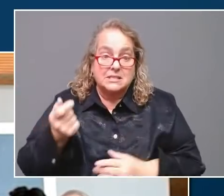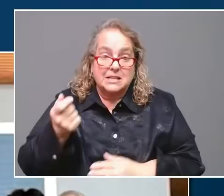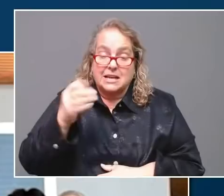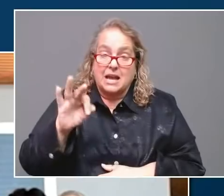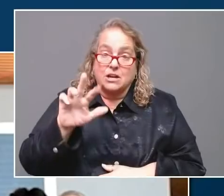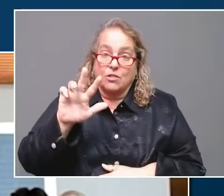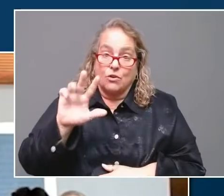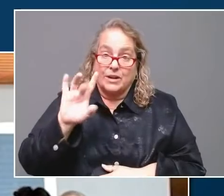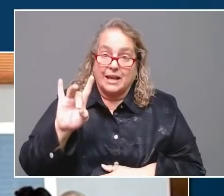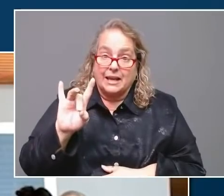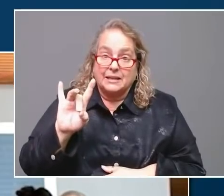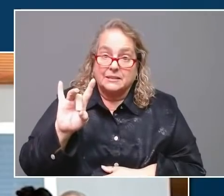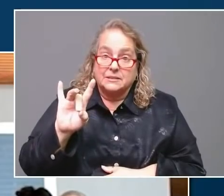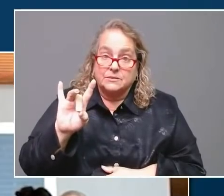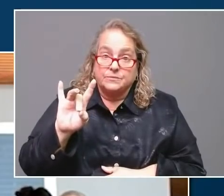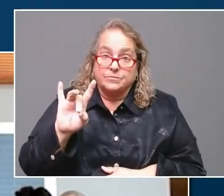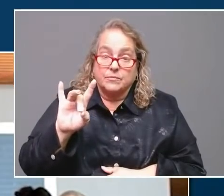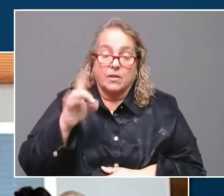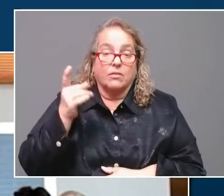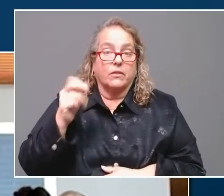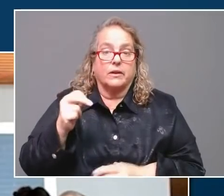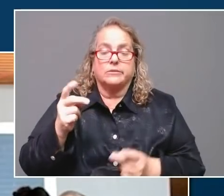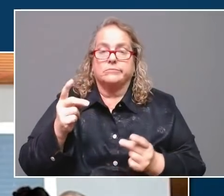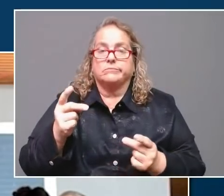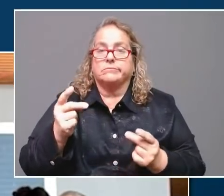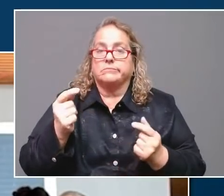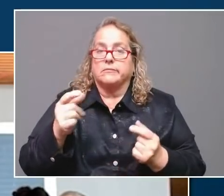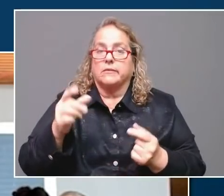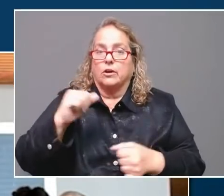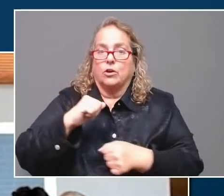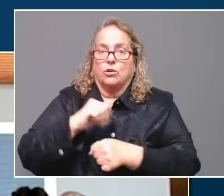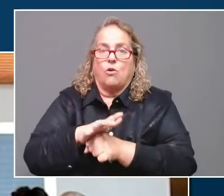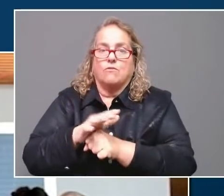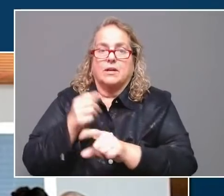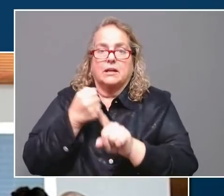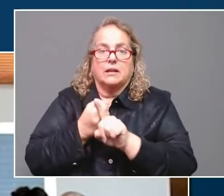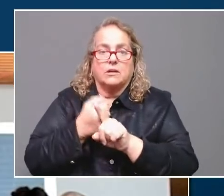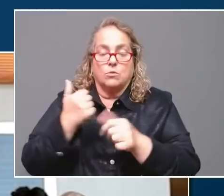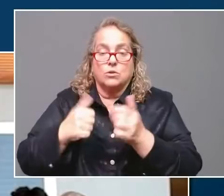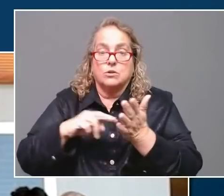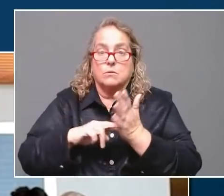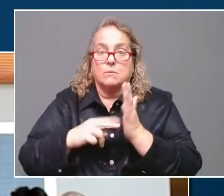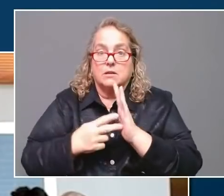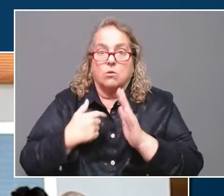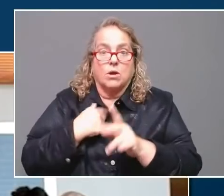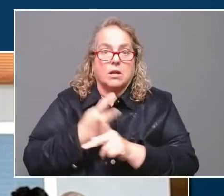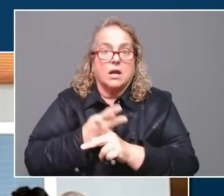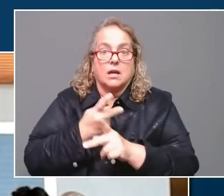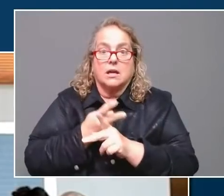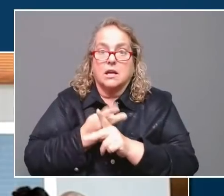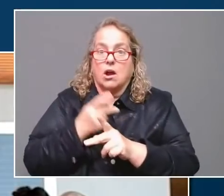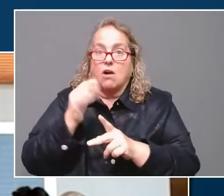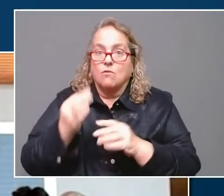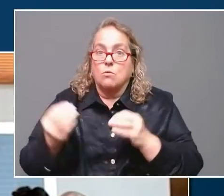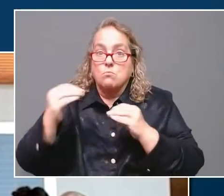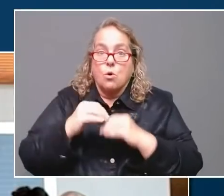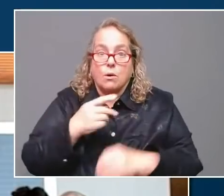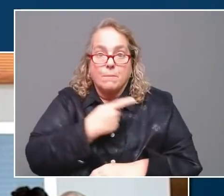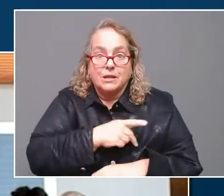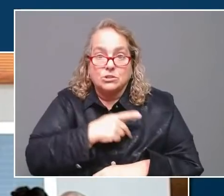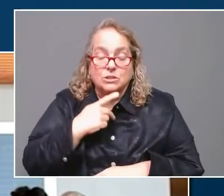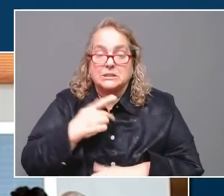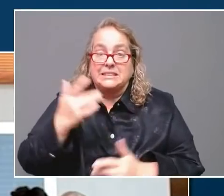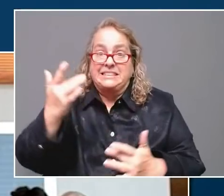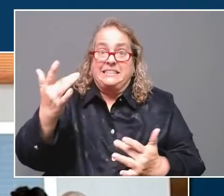1938. And then all of a sudden, here comes COVID, which means that we're taking care of more patients, sicker